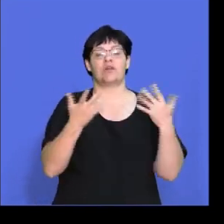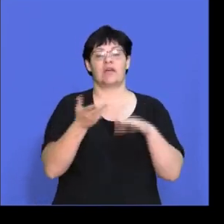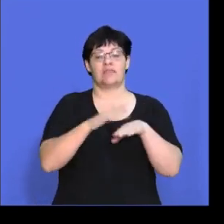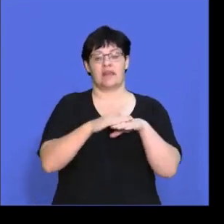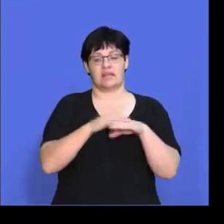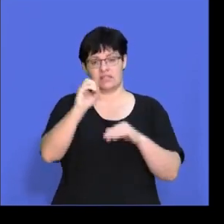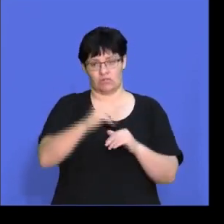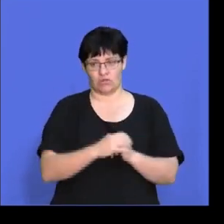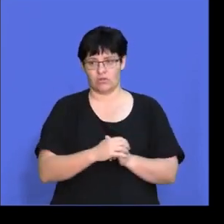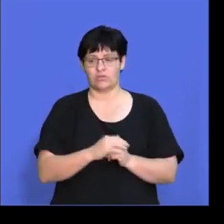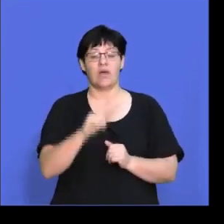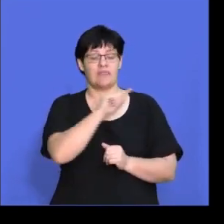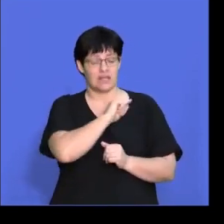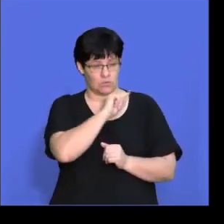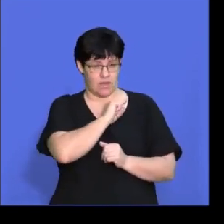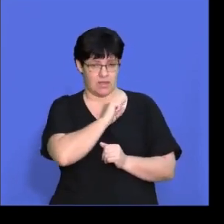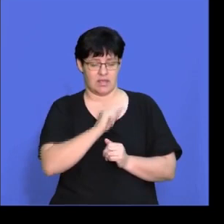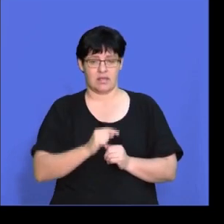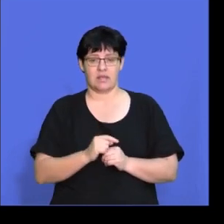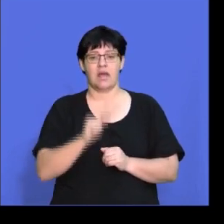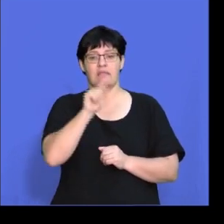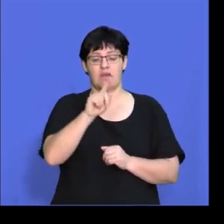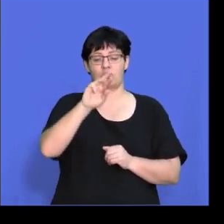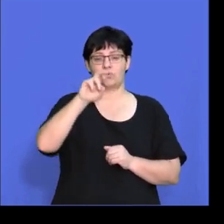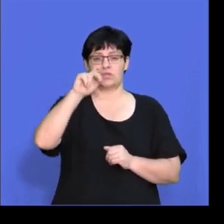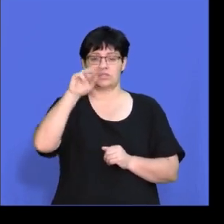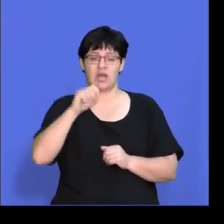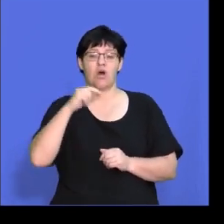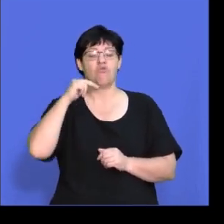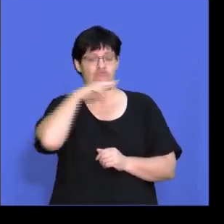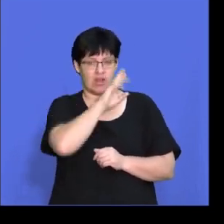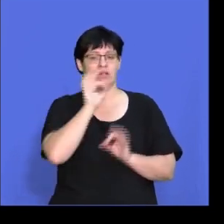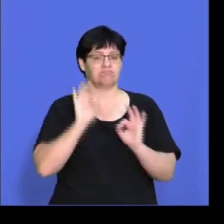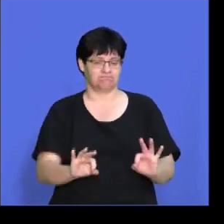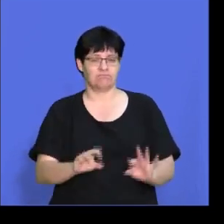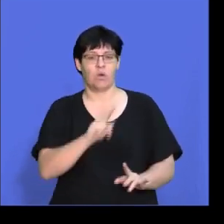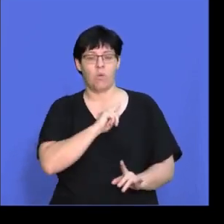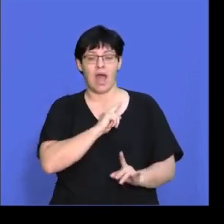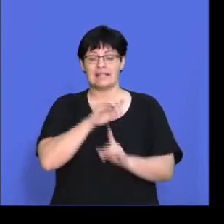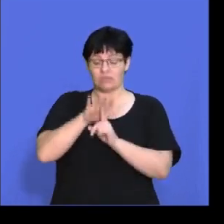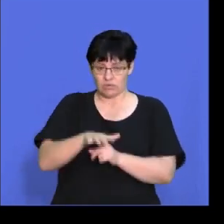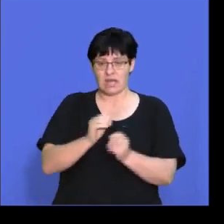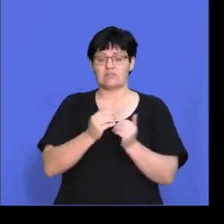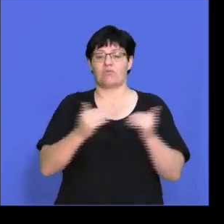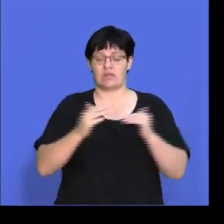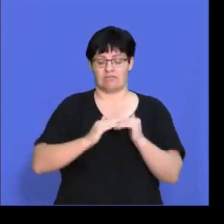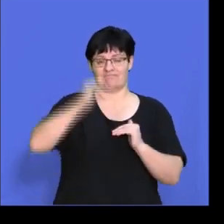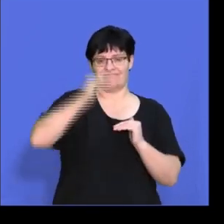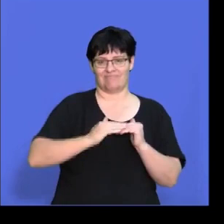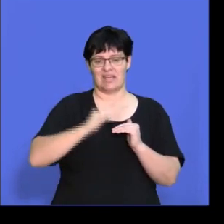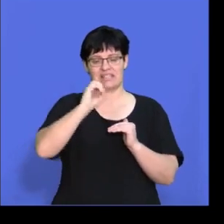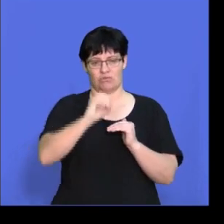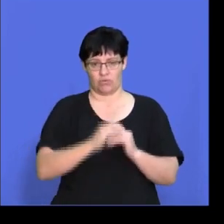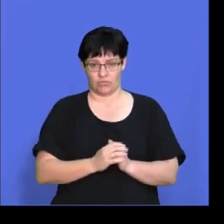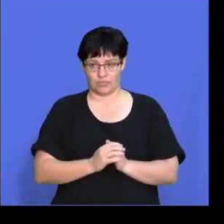to 0. So we can say, therefore, the roots are real because the discriminant is greater than or equal